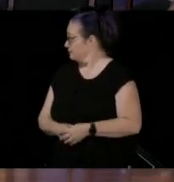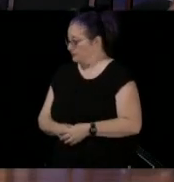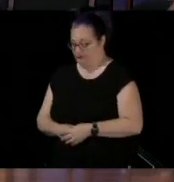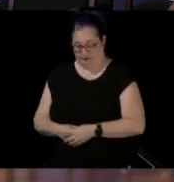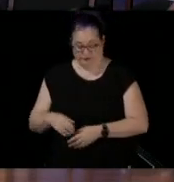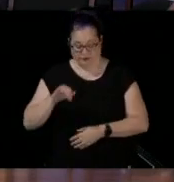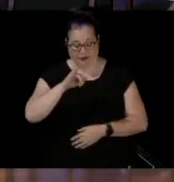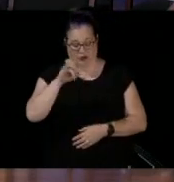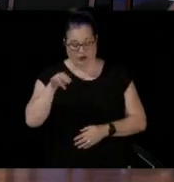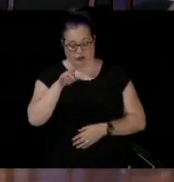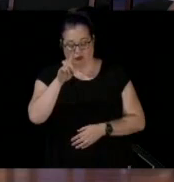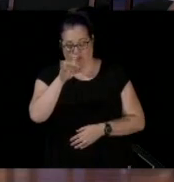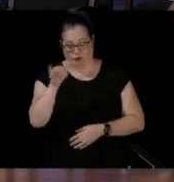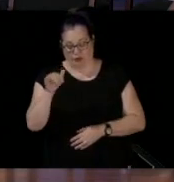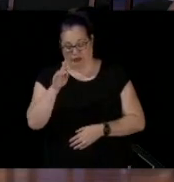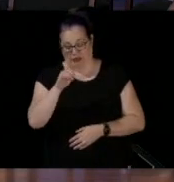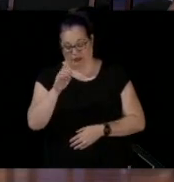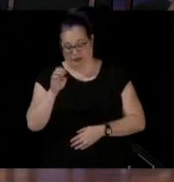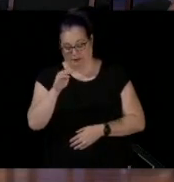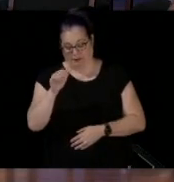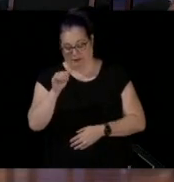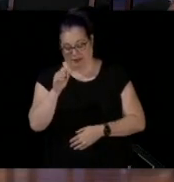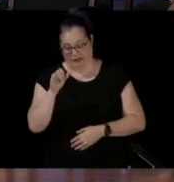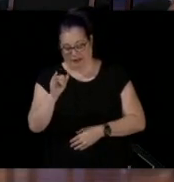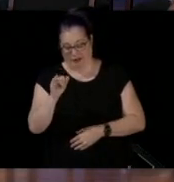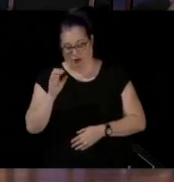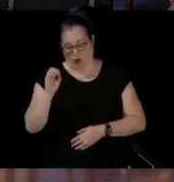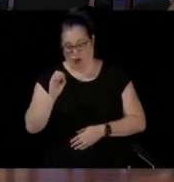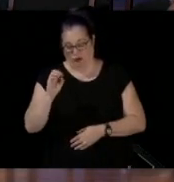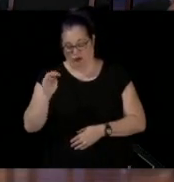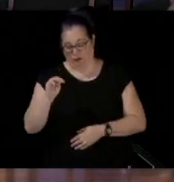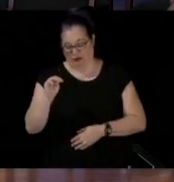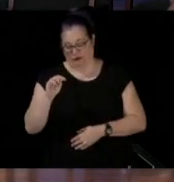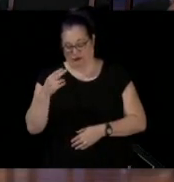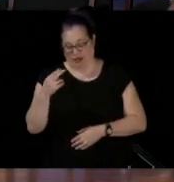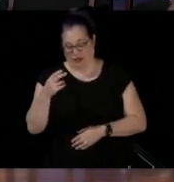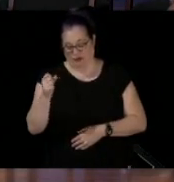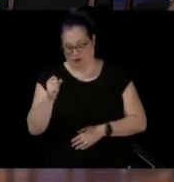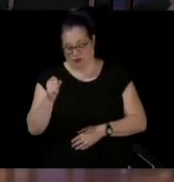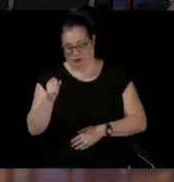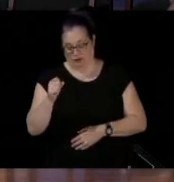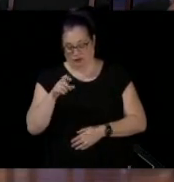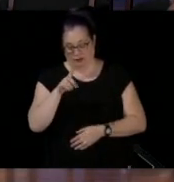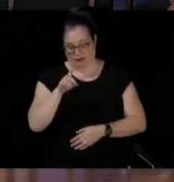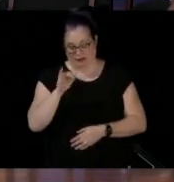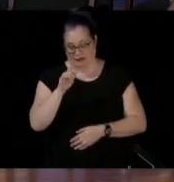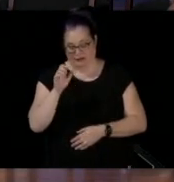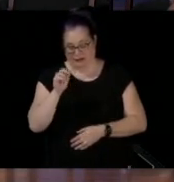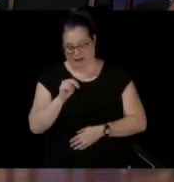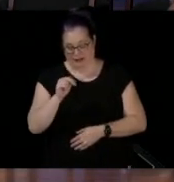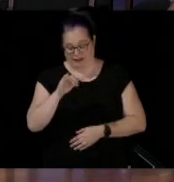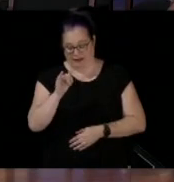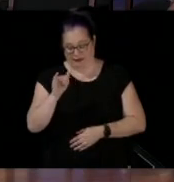Mrs. Judy DeMasi, Oakland Mills High School. Dylan James